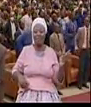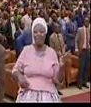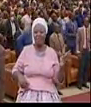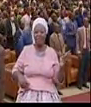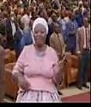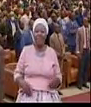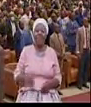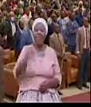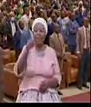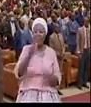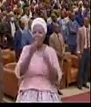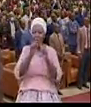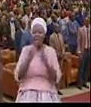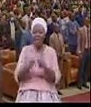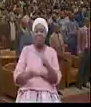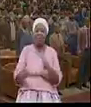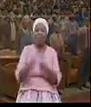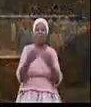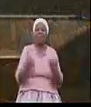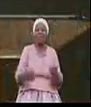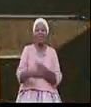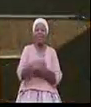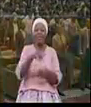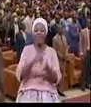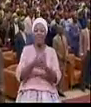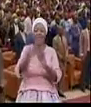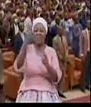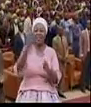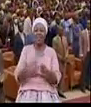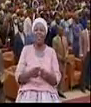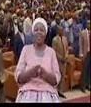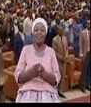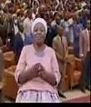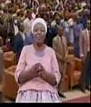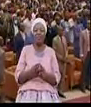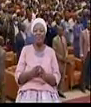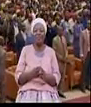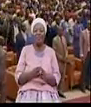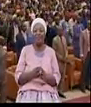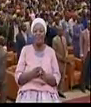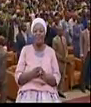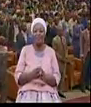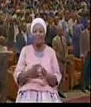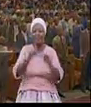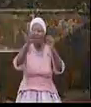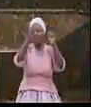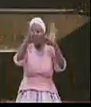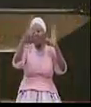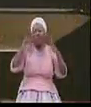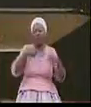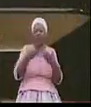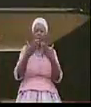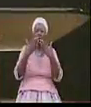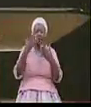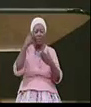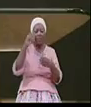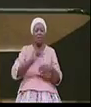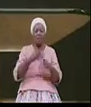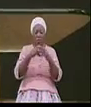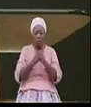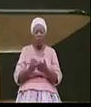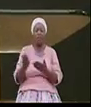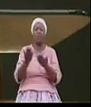God bless everyone today in Jesus' name. Father, we thank you for our worship